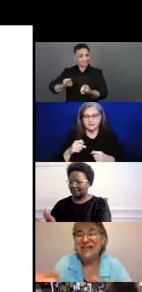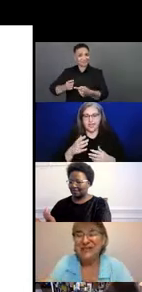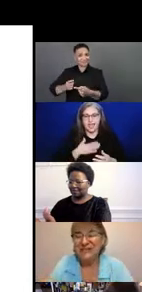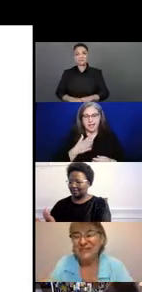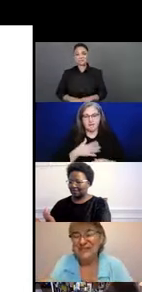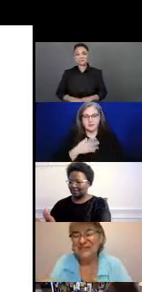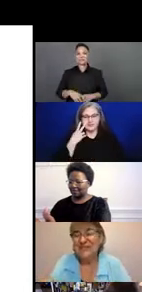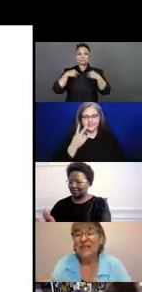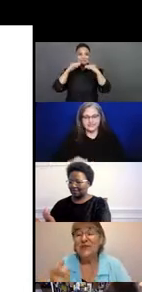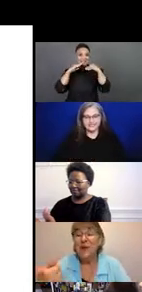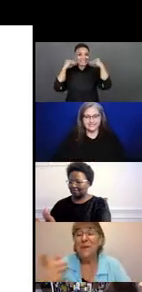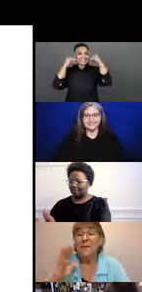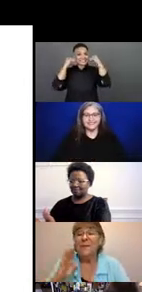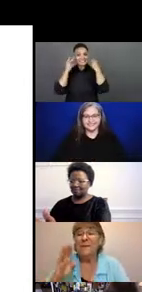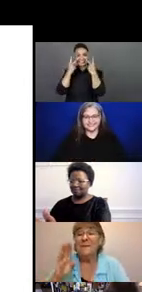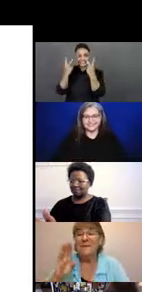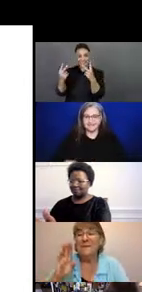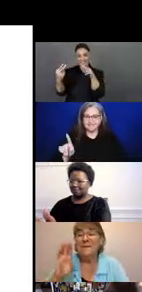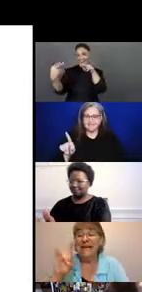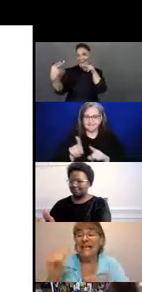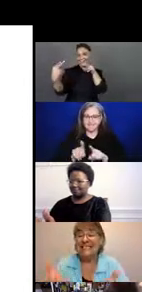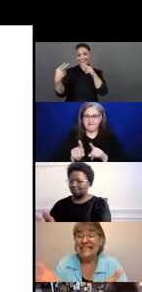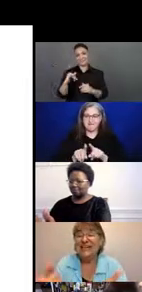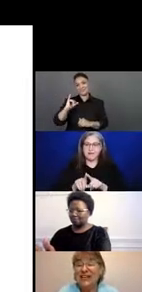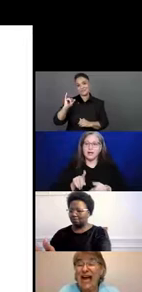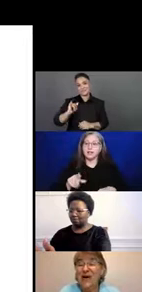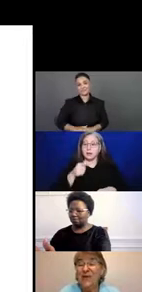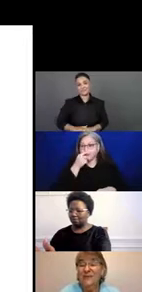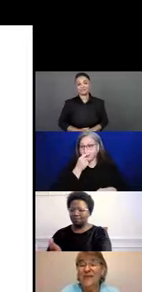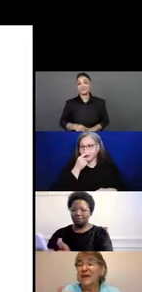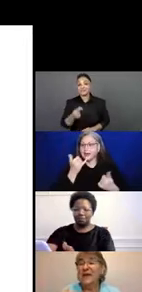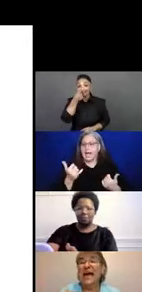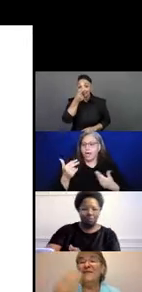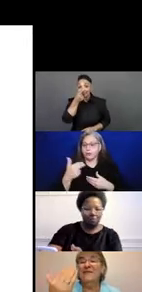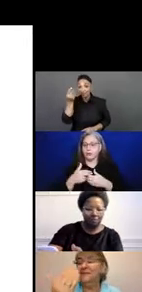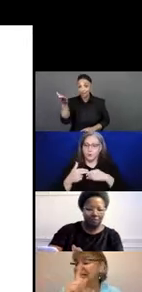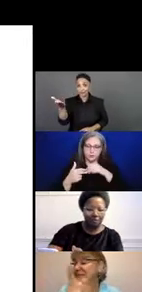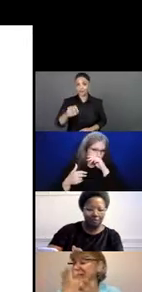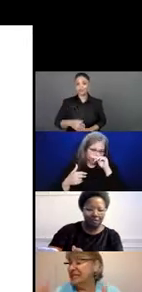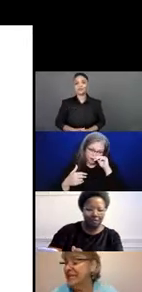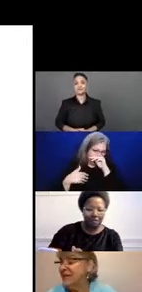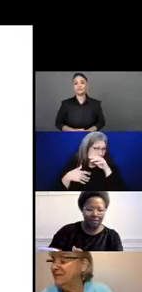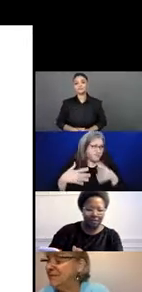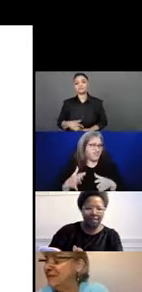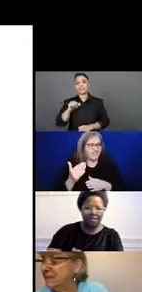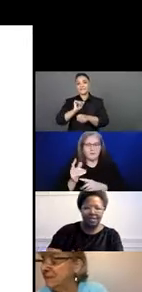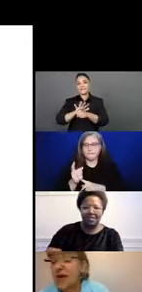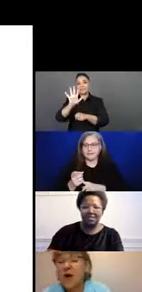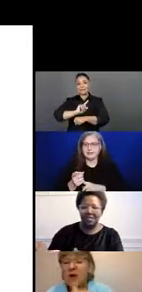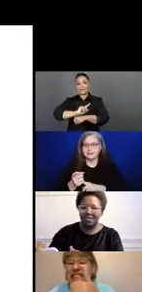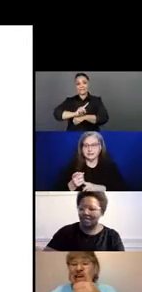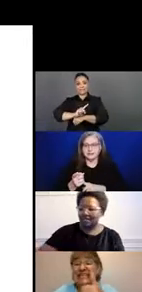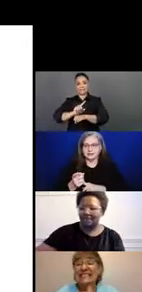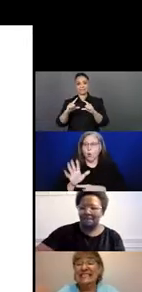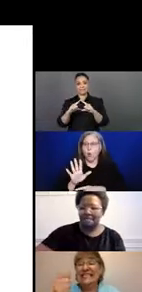see you. Same. Betty's here now, and we have 15 minutes left,